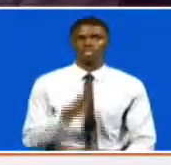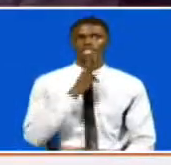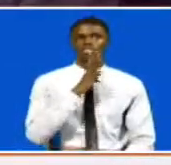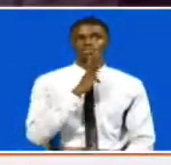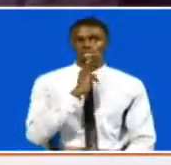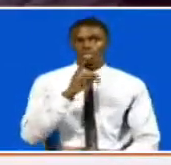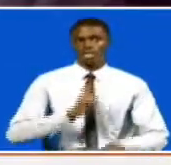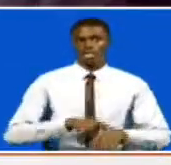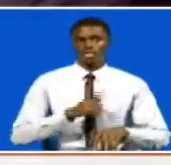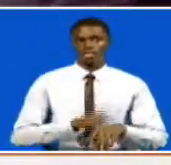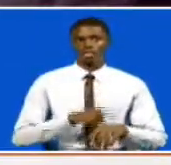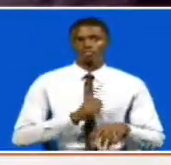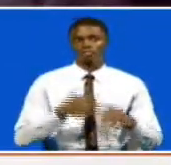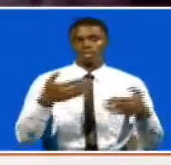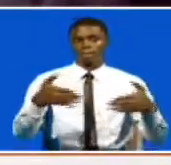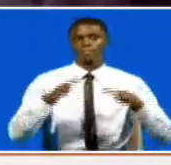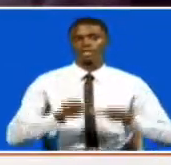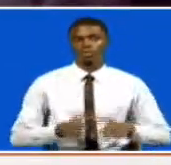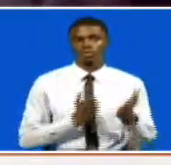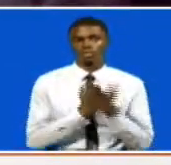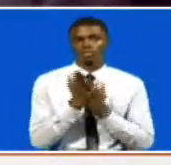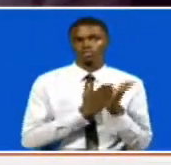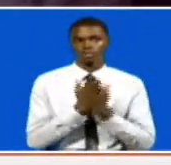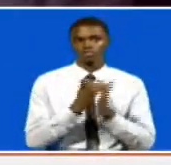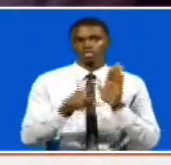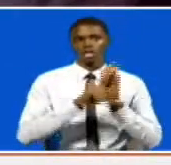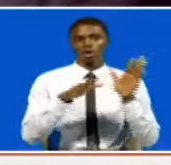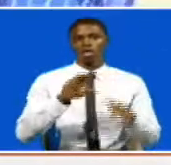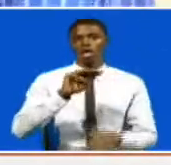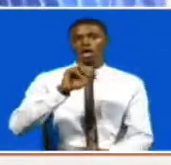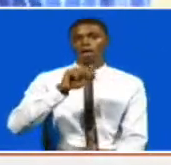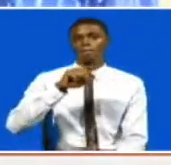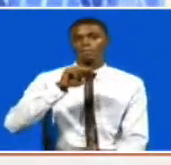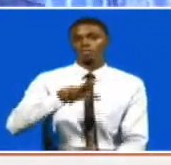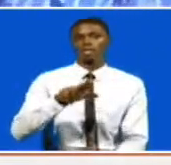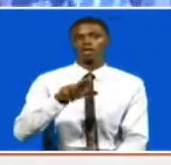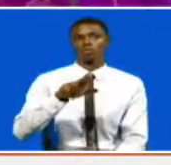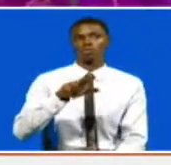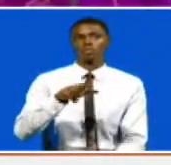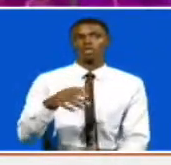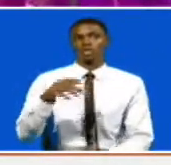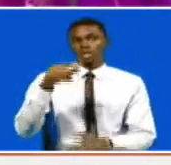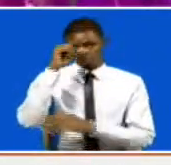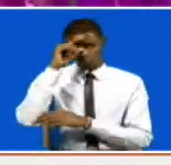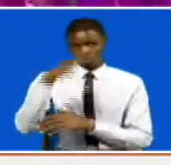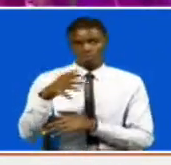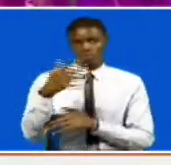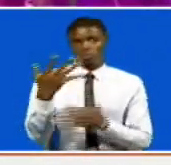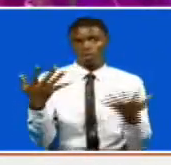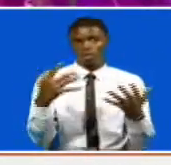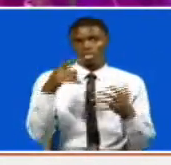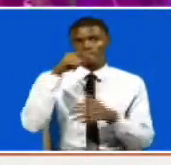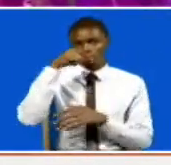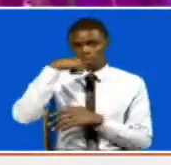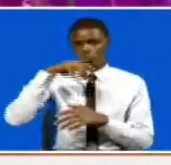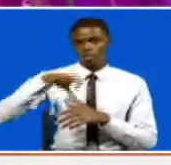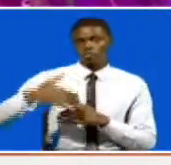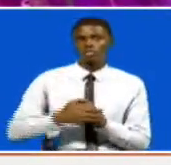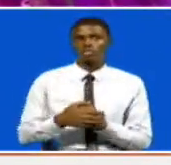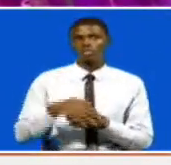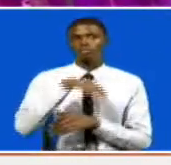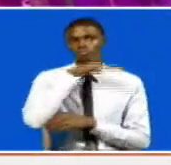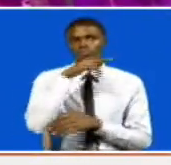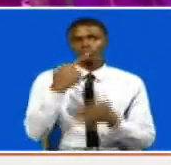Speaking during the burial service for the Azimio lawyer Professor Makau Mutua's brother, Gabriel Mutua, in Kitui County, Odinga said